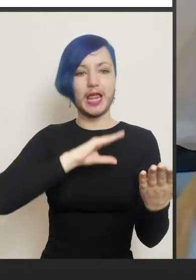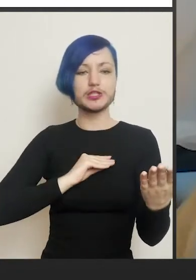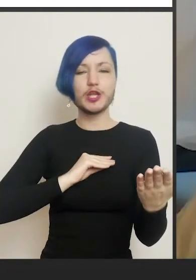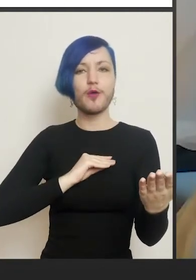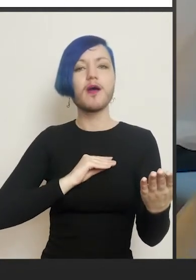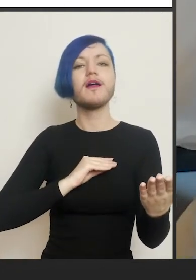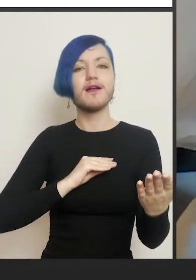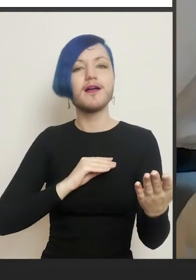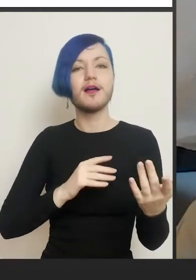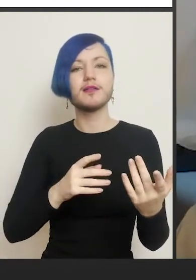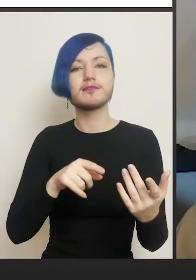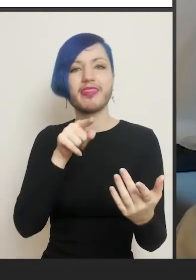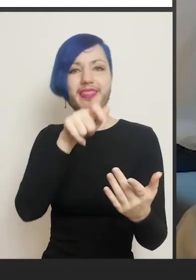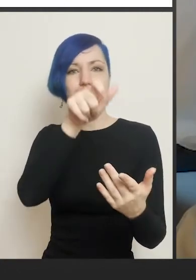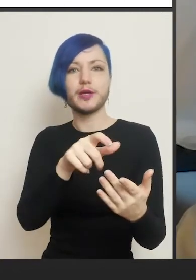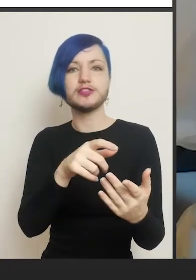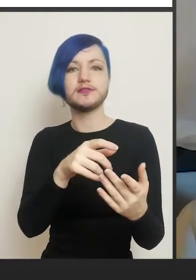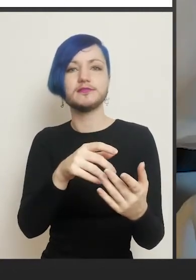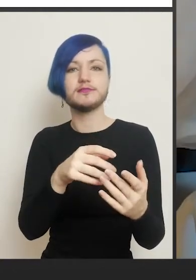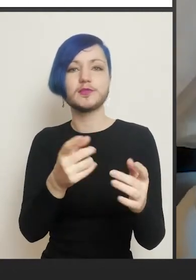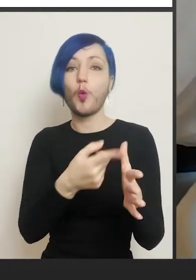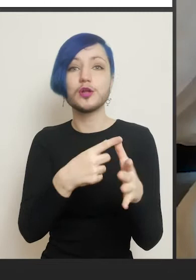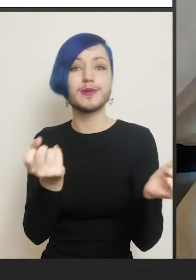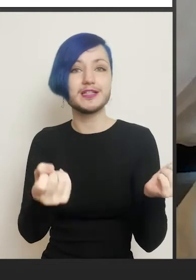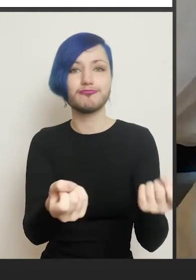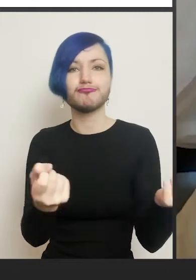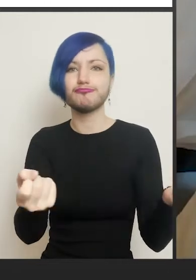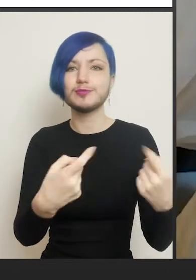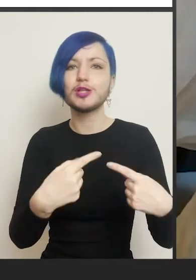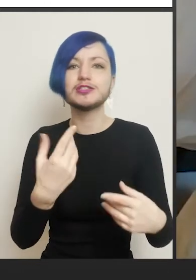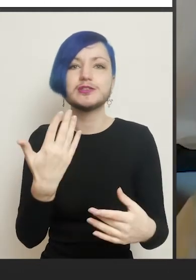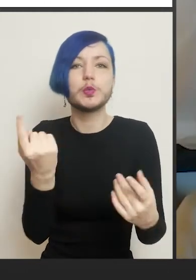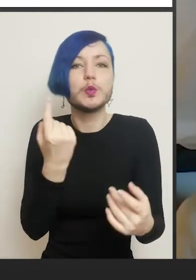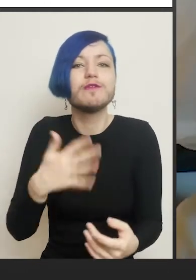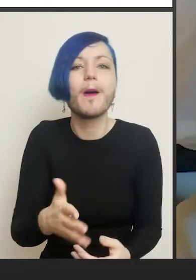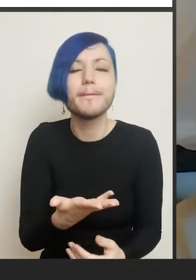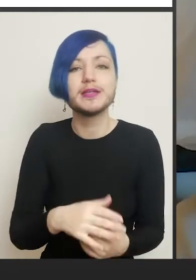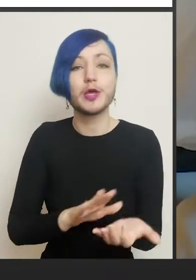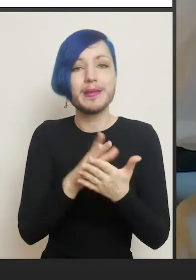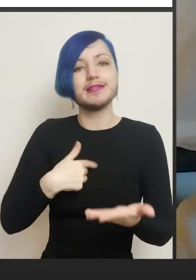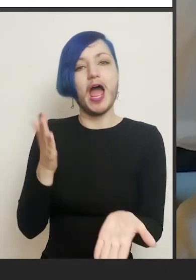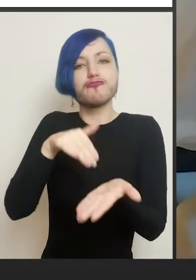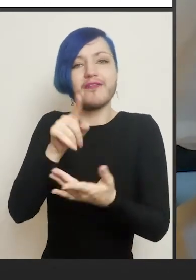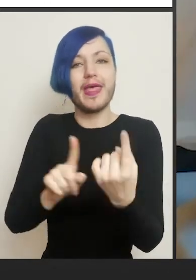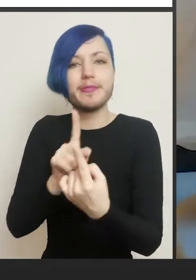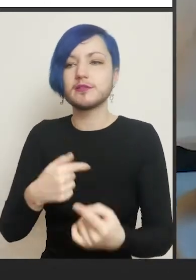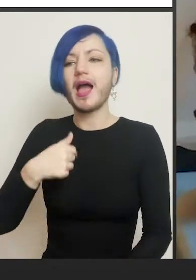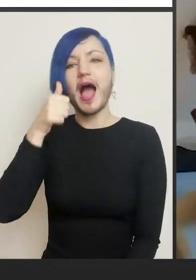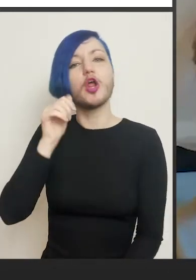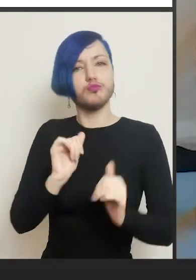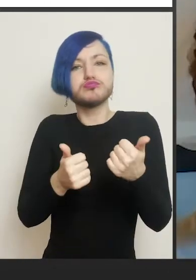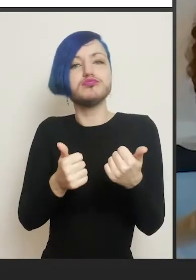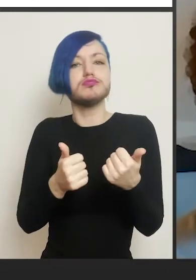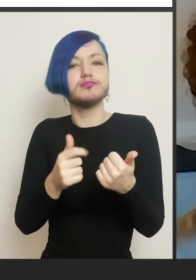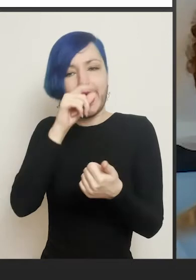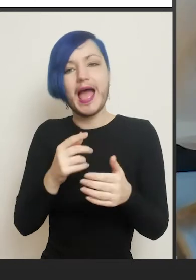know right who the person is. It tells me that when I turn up at the meeting, I'm good to go